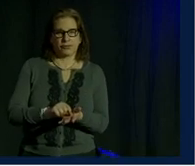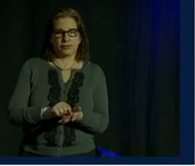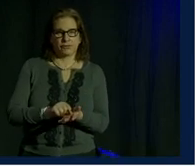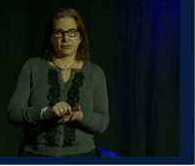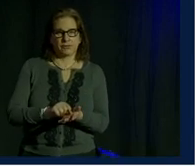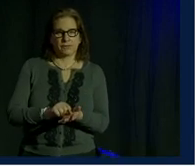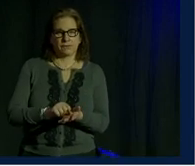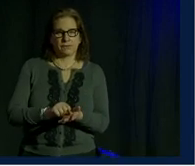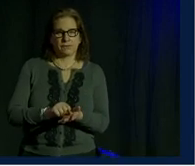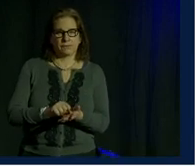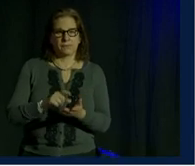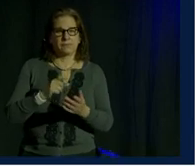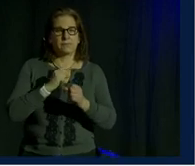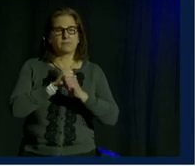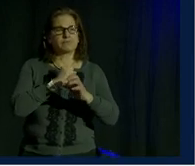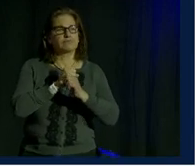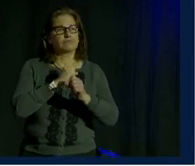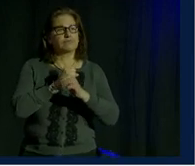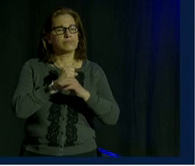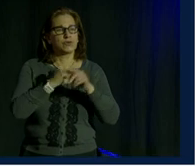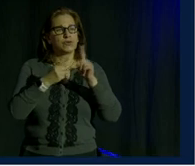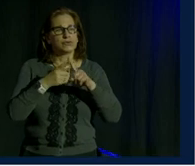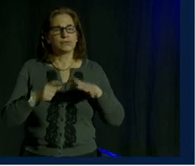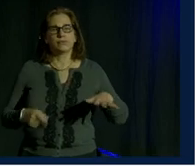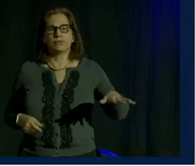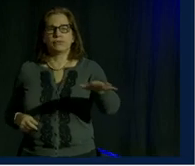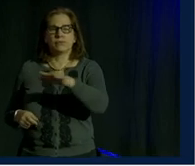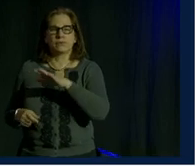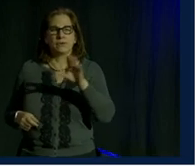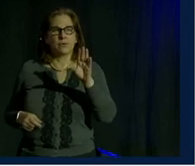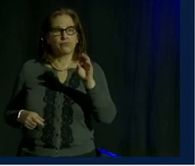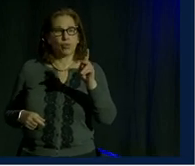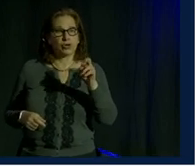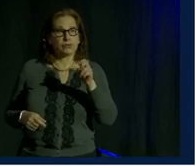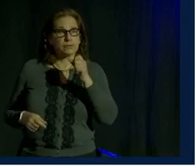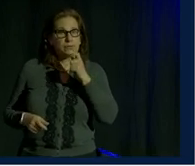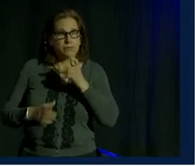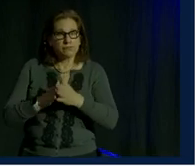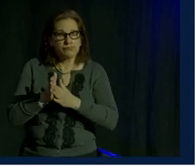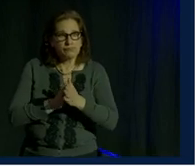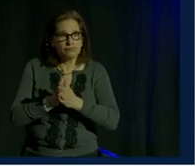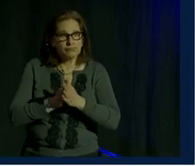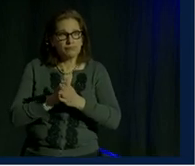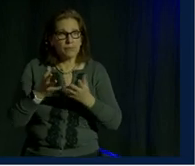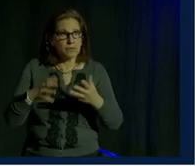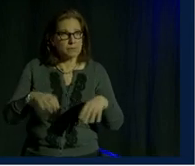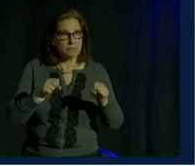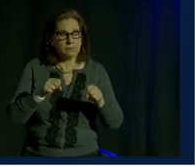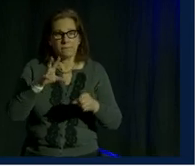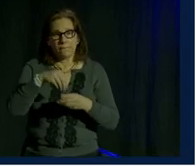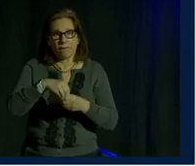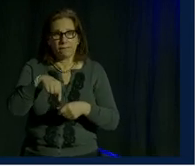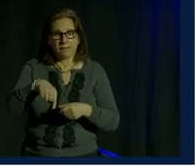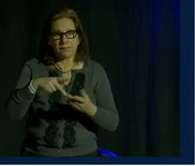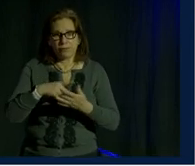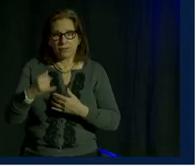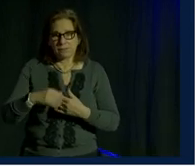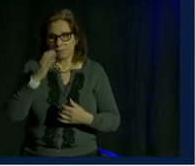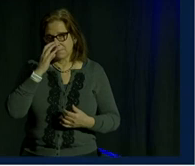opportunity, sublease opportunity, or acquisition options for the relocation of its current headquarters at 1133 North Capitol Street,